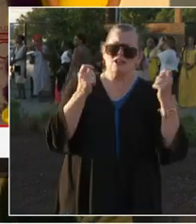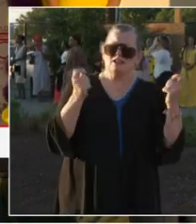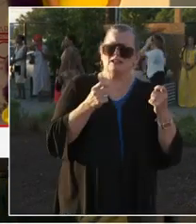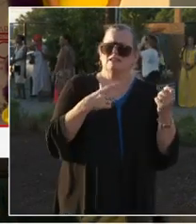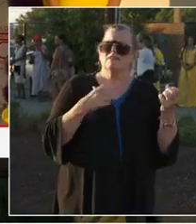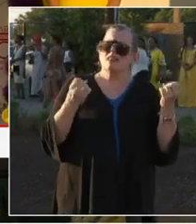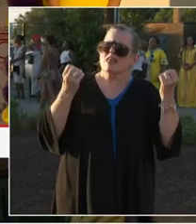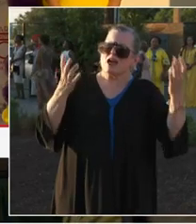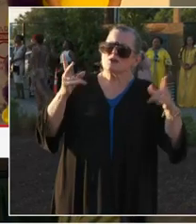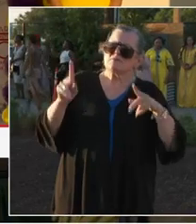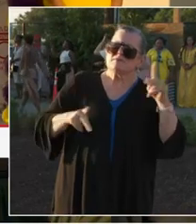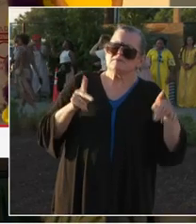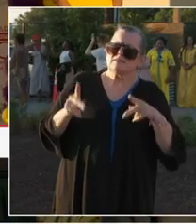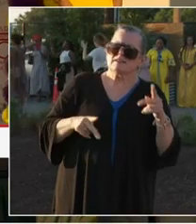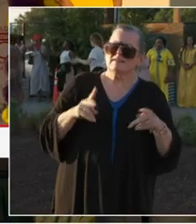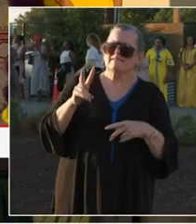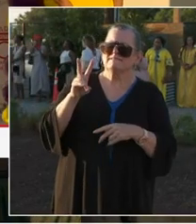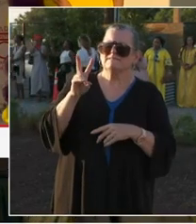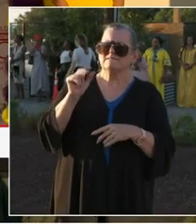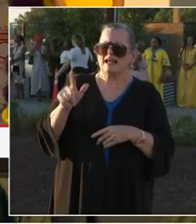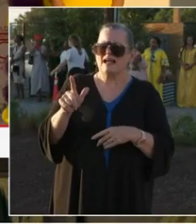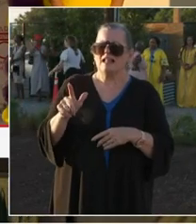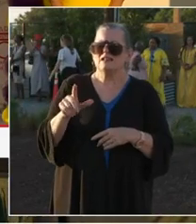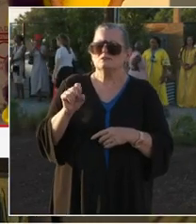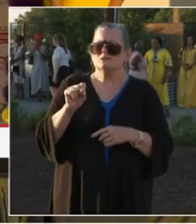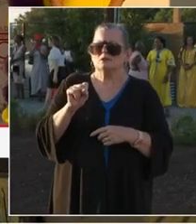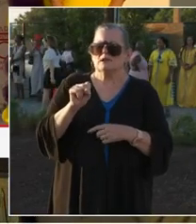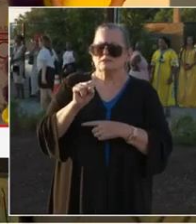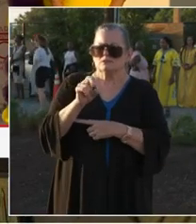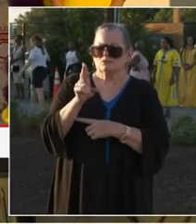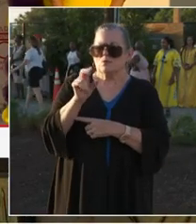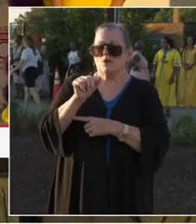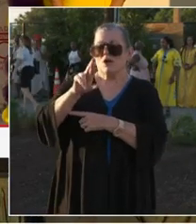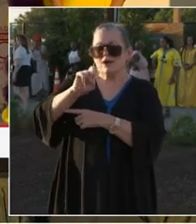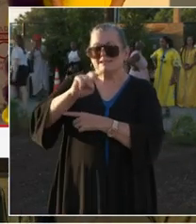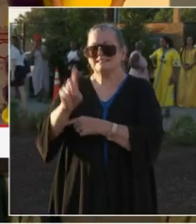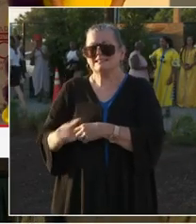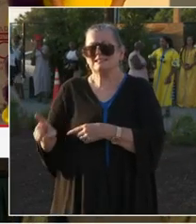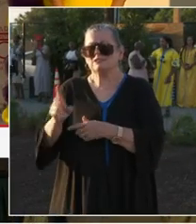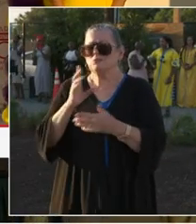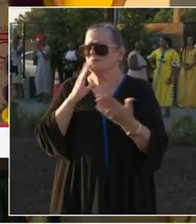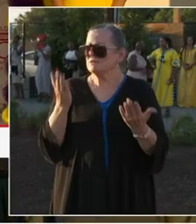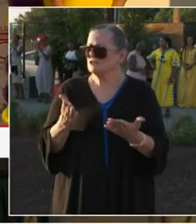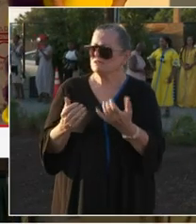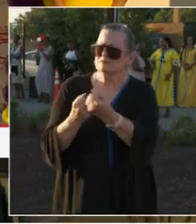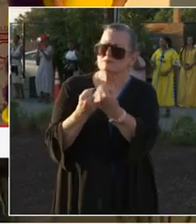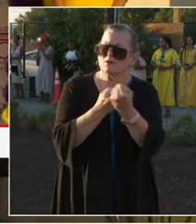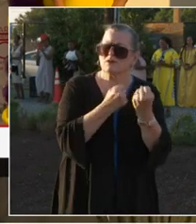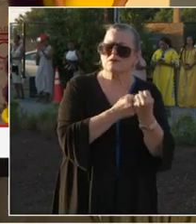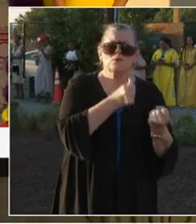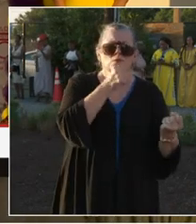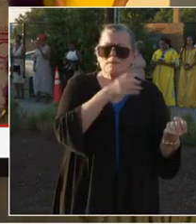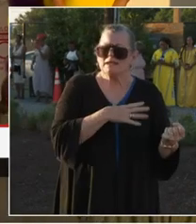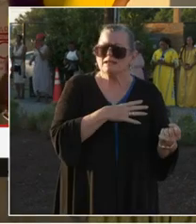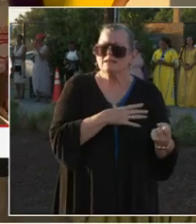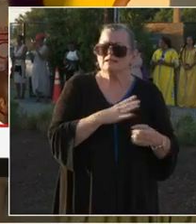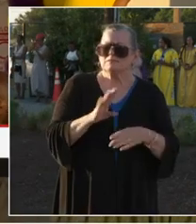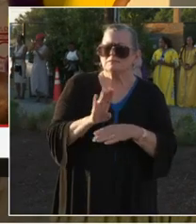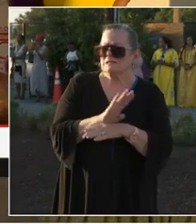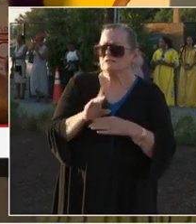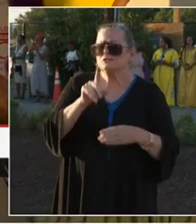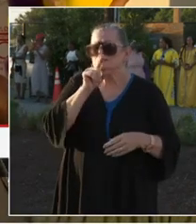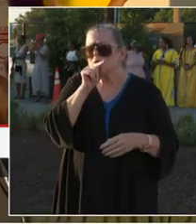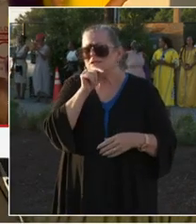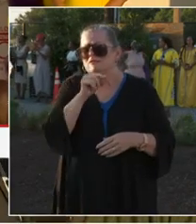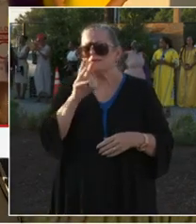Val Suarez of Positive Chalk DC. We have an entrepreneur here to support women business with chicken and waffles. Okay,